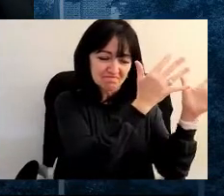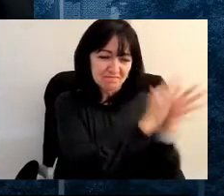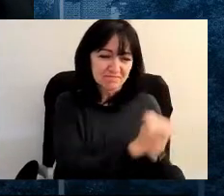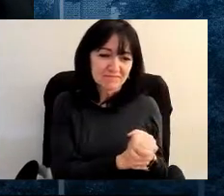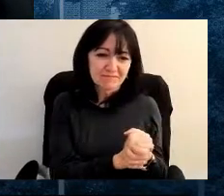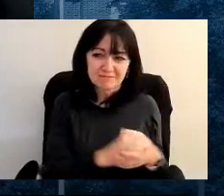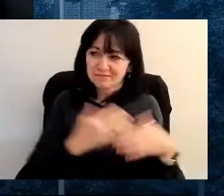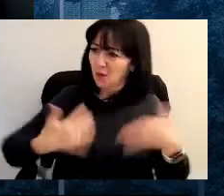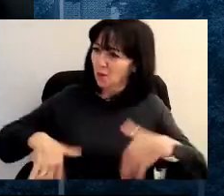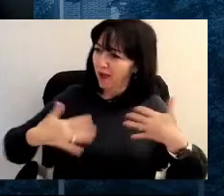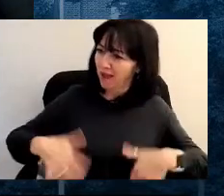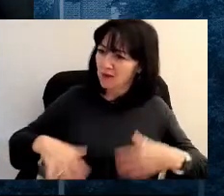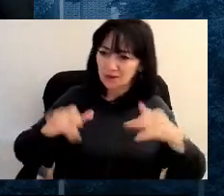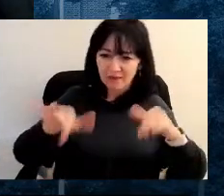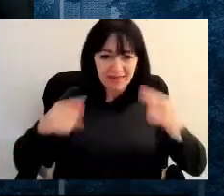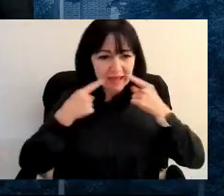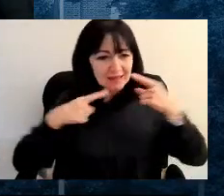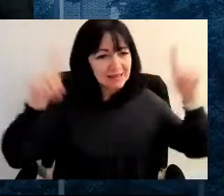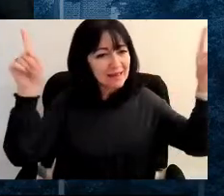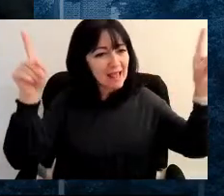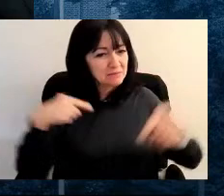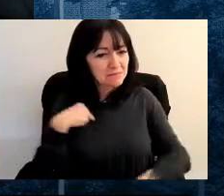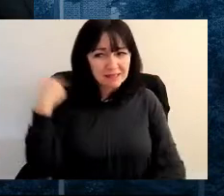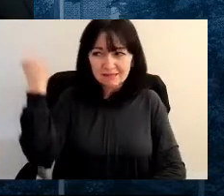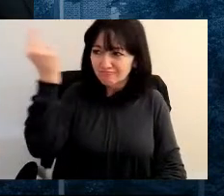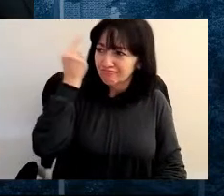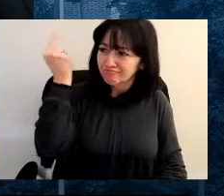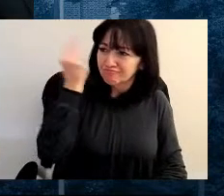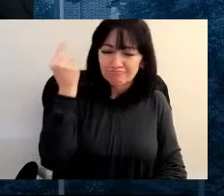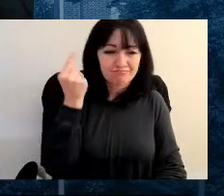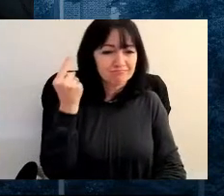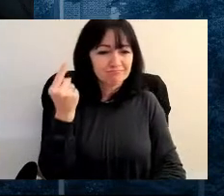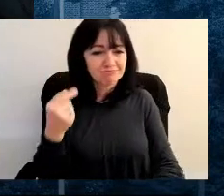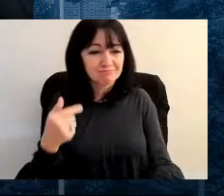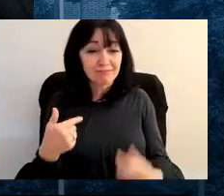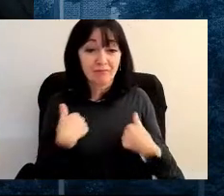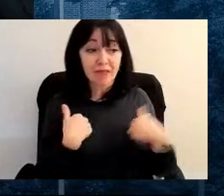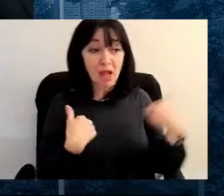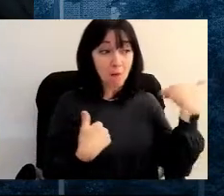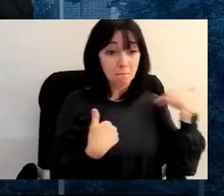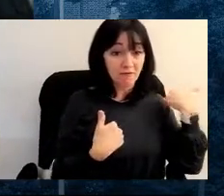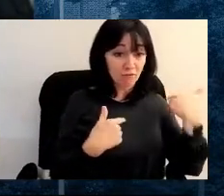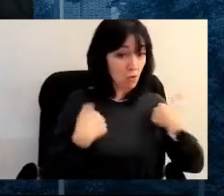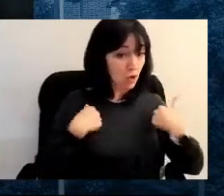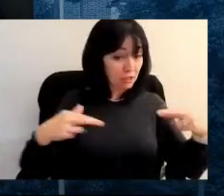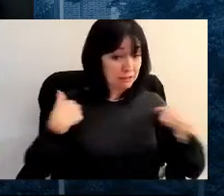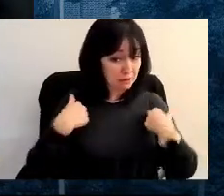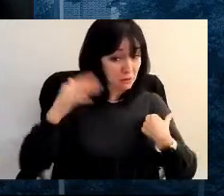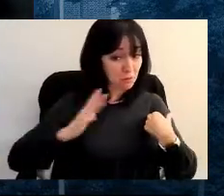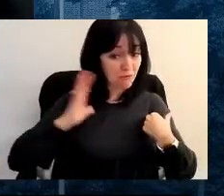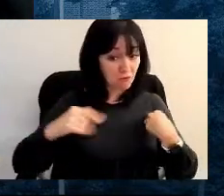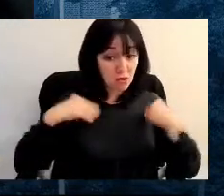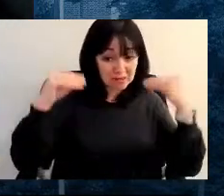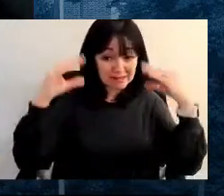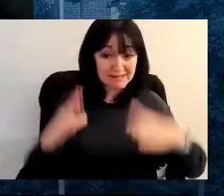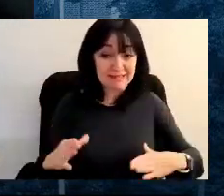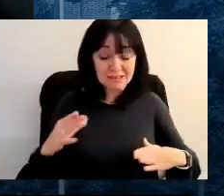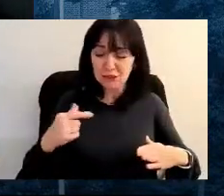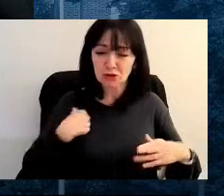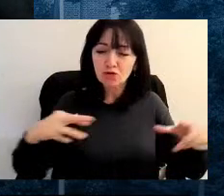Well, with that announcement, I'm thinking about going out of retirement from teaching back into teaching. I could make some good